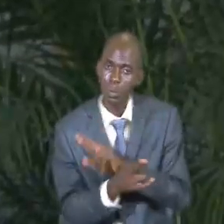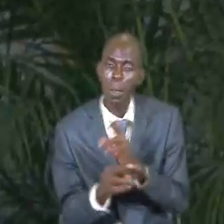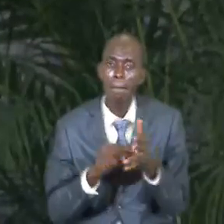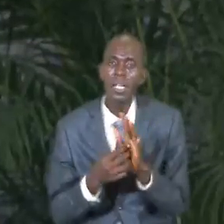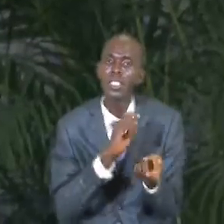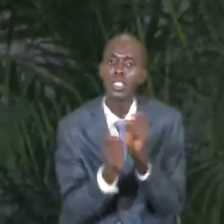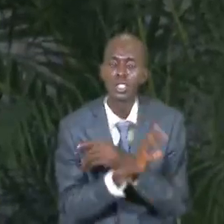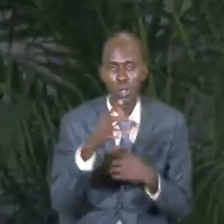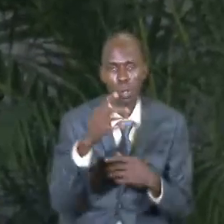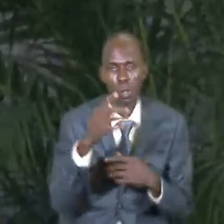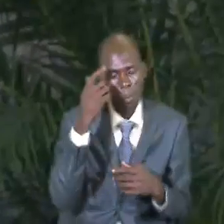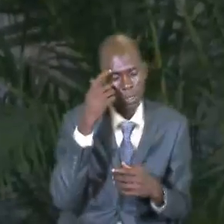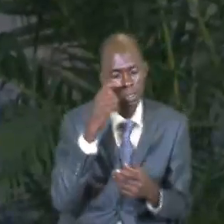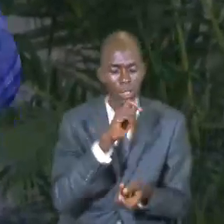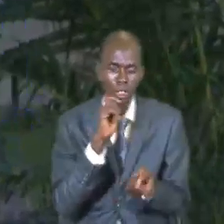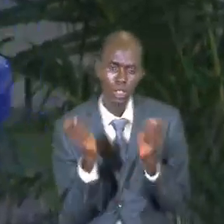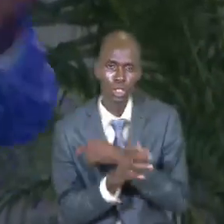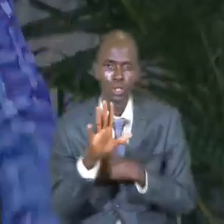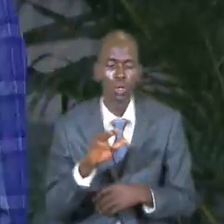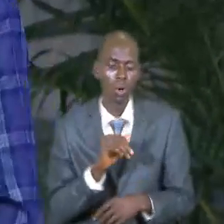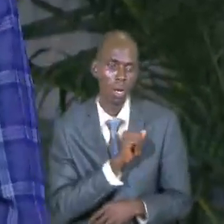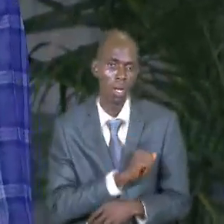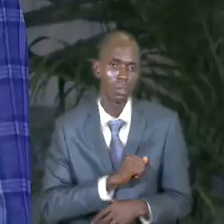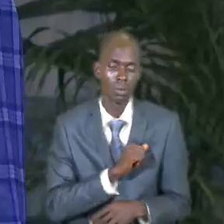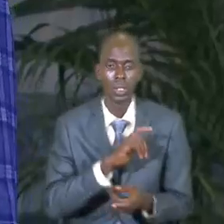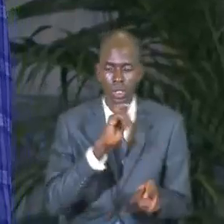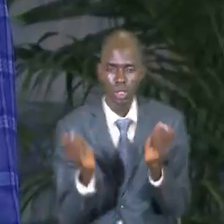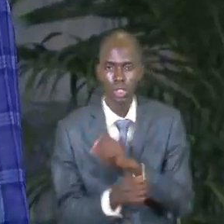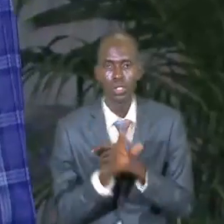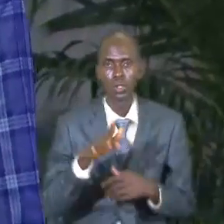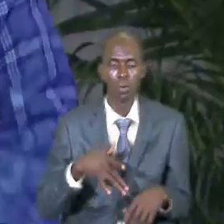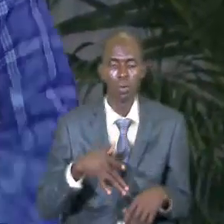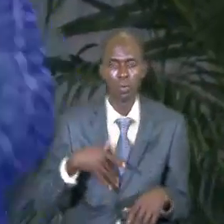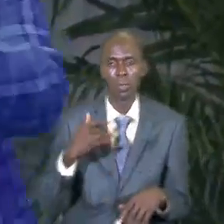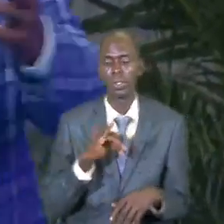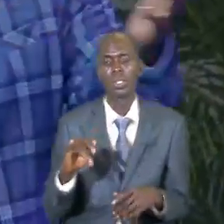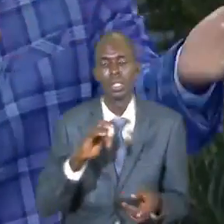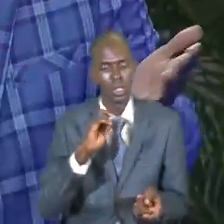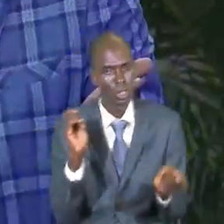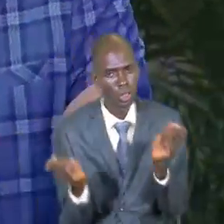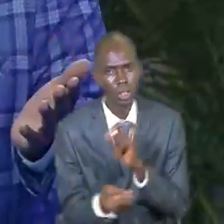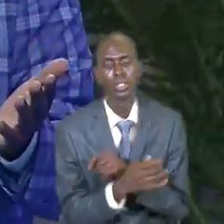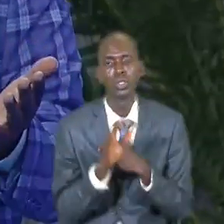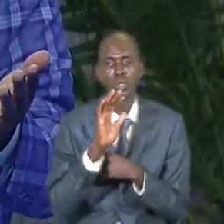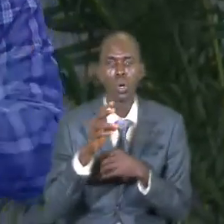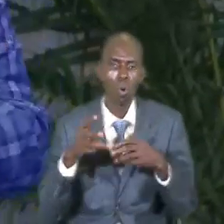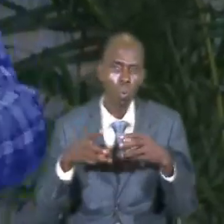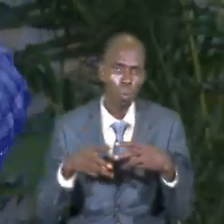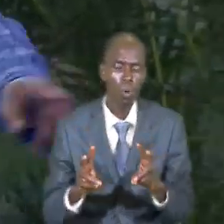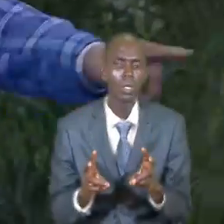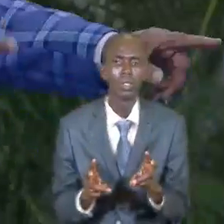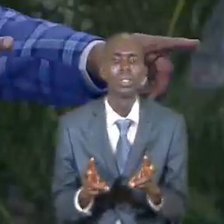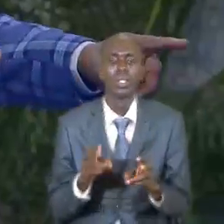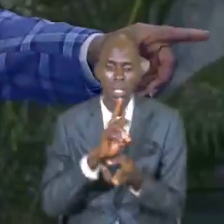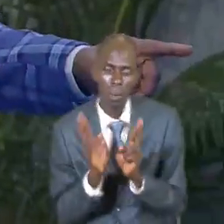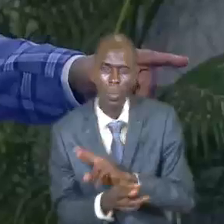attitude, change your direction, change your practice, change the way you are going. Repent ye therefore, you